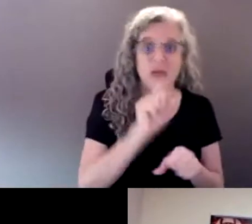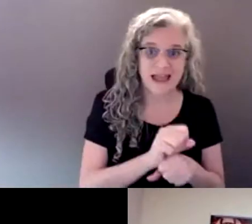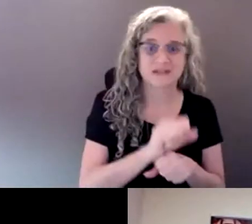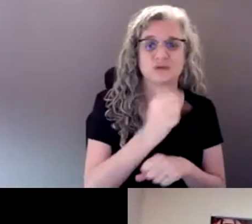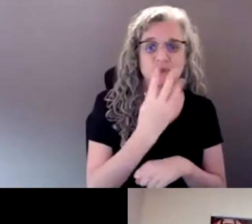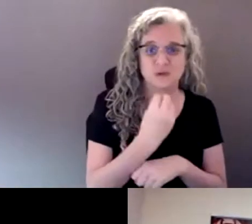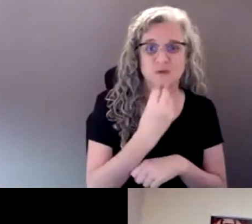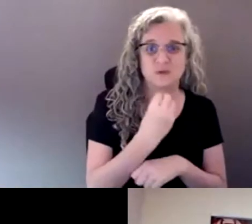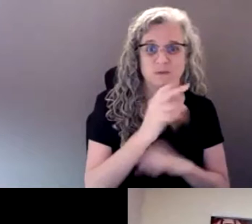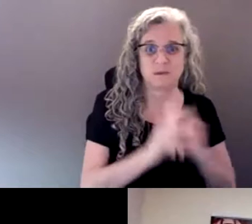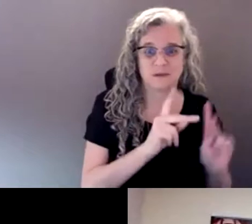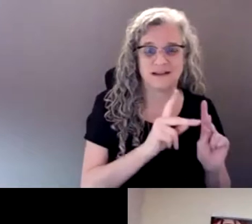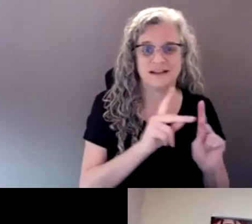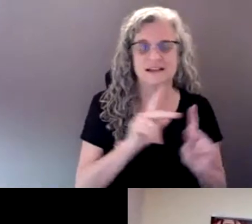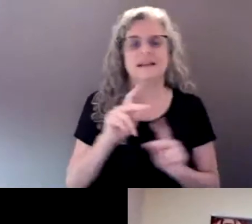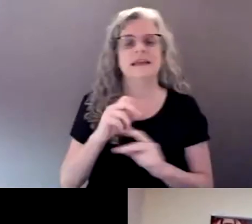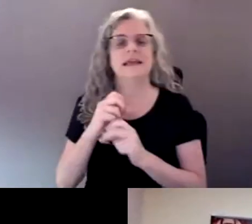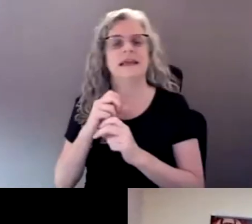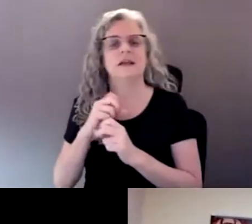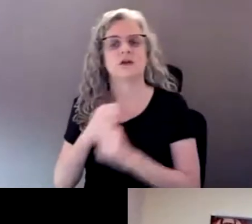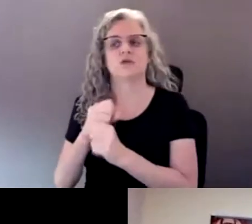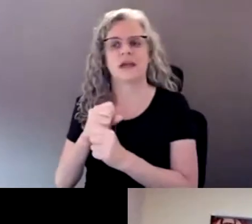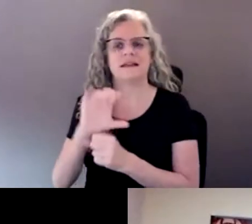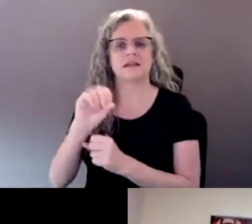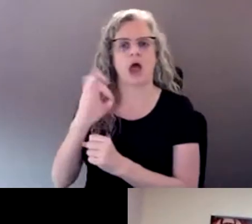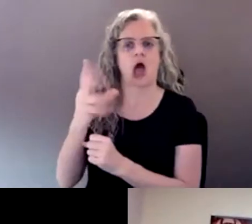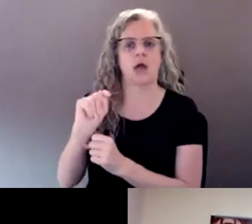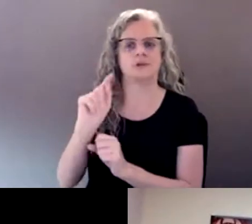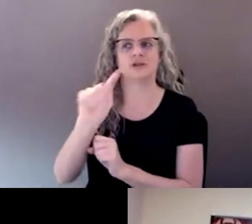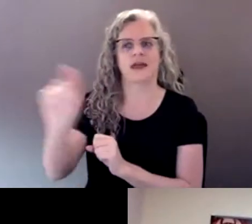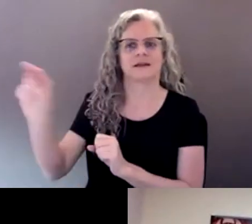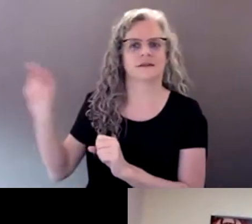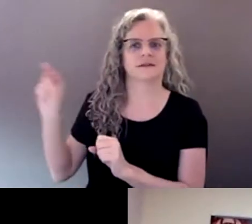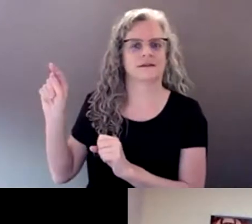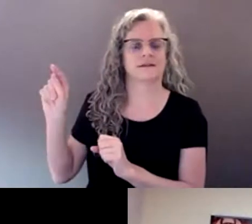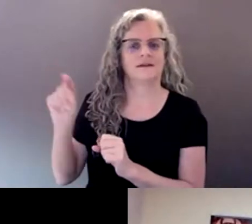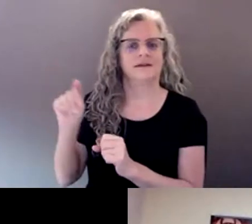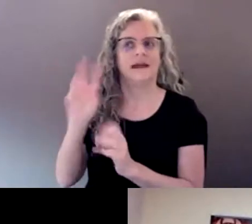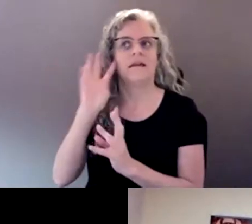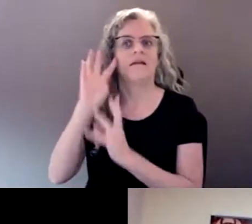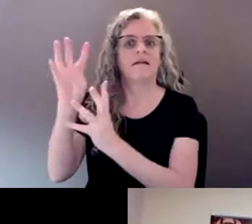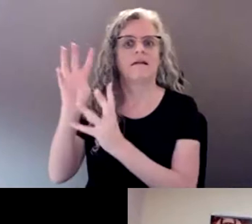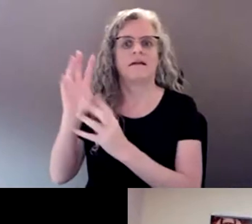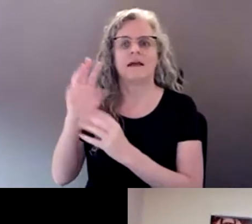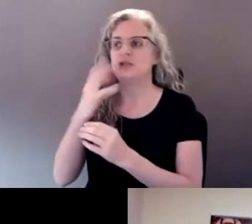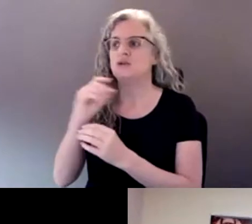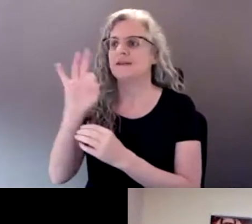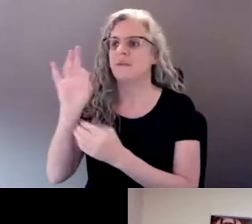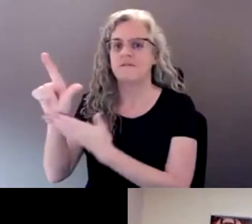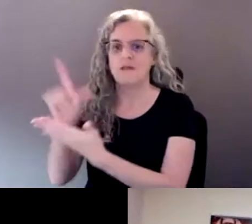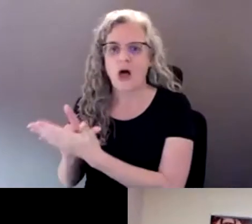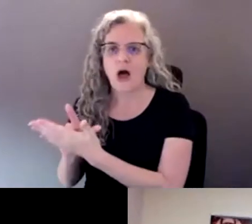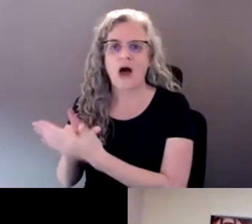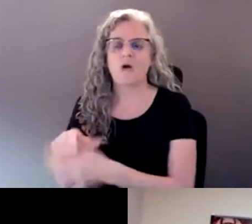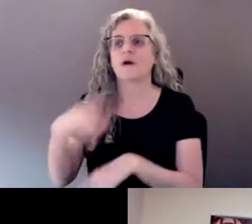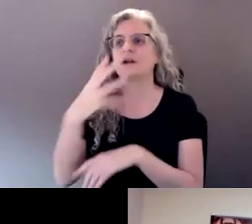Judaism of the objects it wants to think about. So it can create the Judaism of law or of certain kinds of reading or